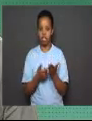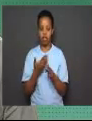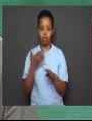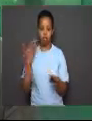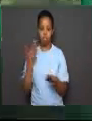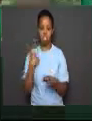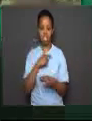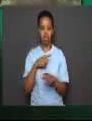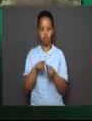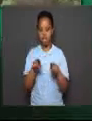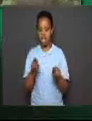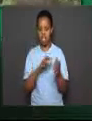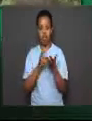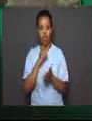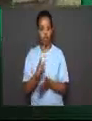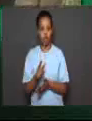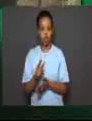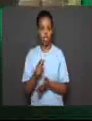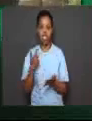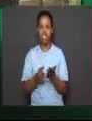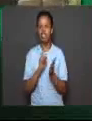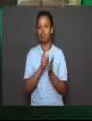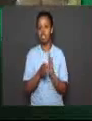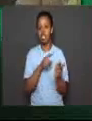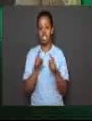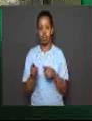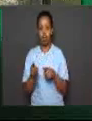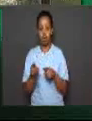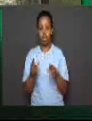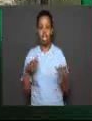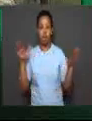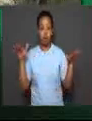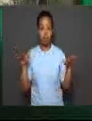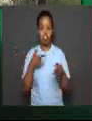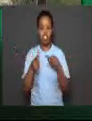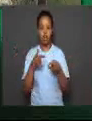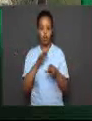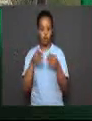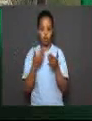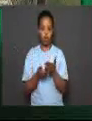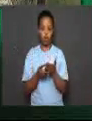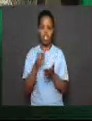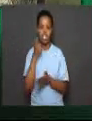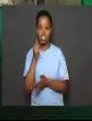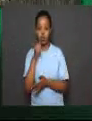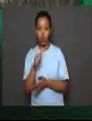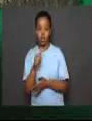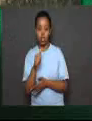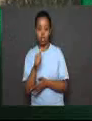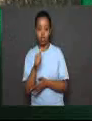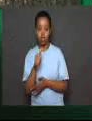own. As an example, for bird species, it is the females who